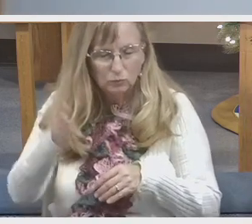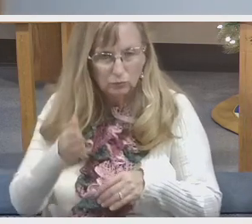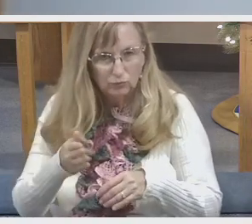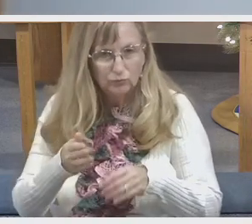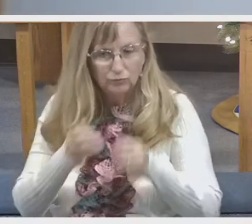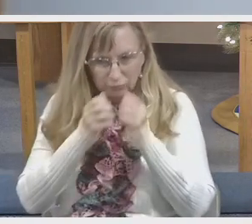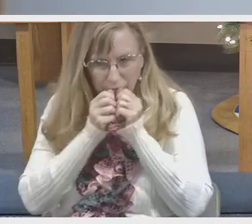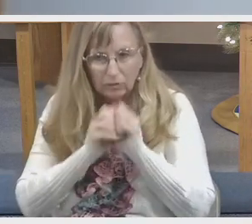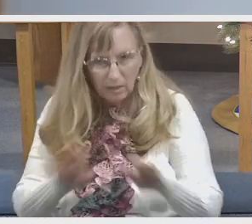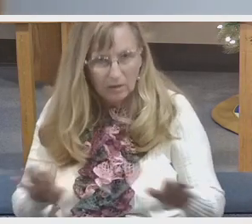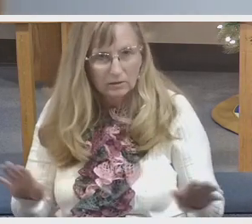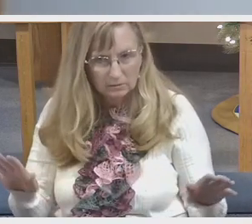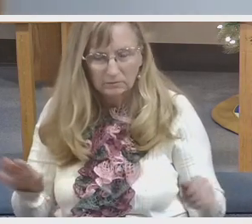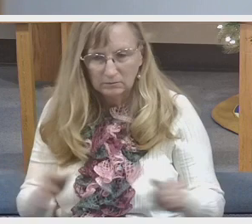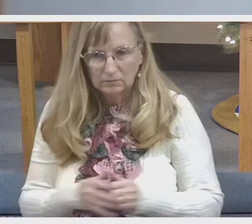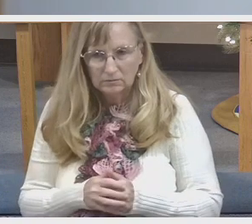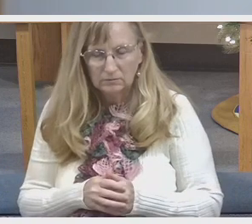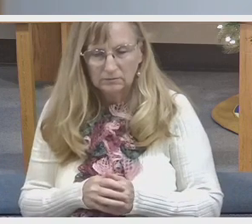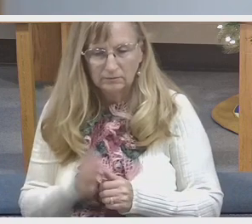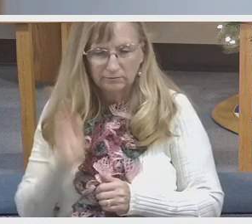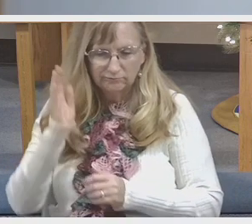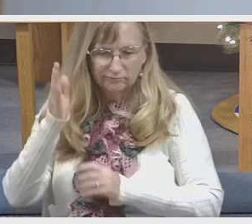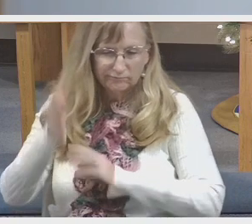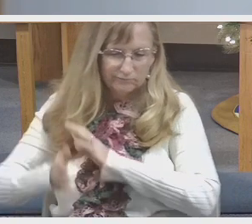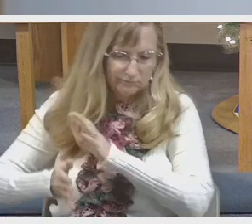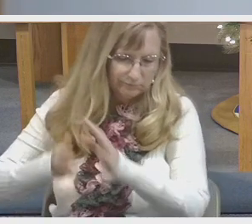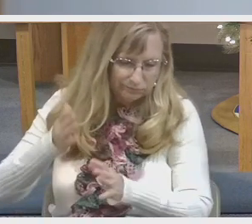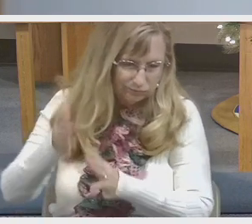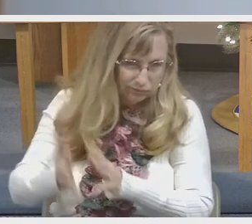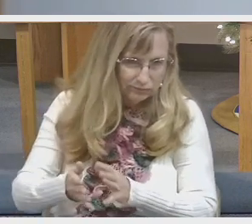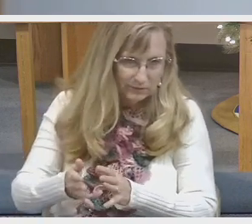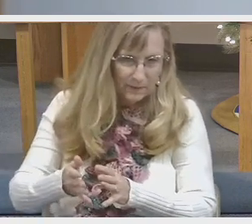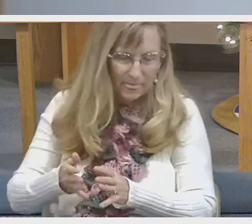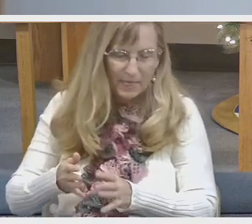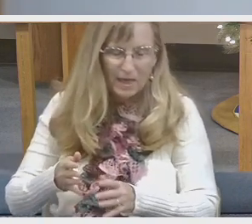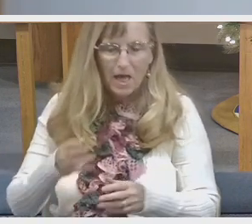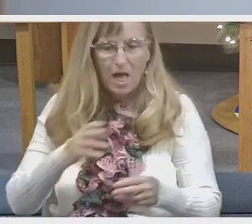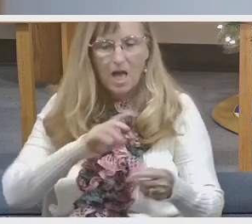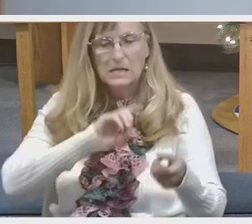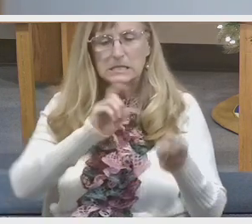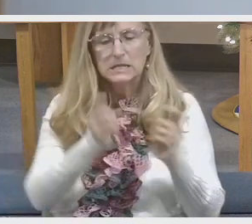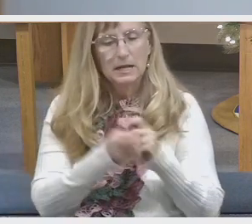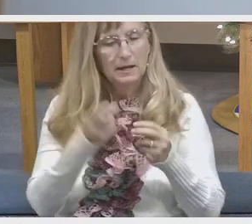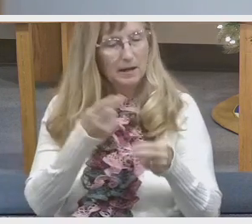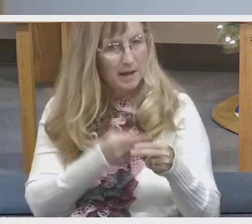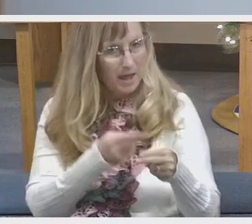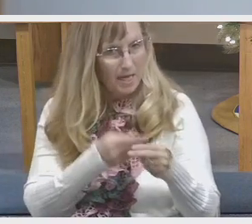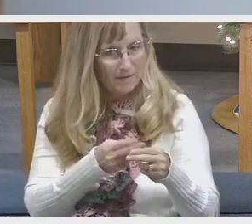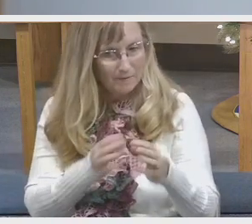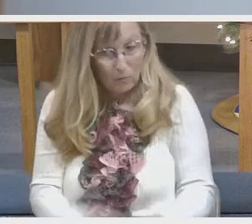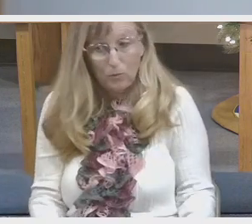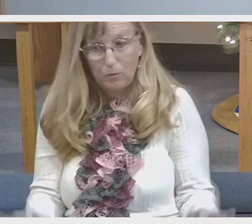one, in 2023, would be blessed. That renaming was very